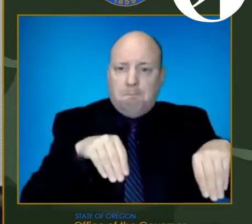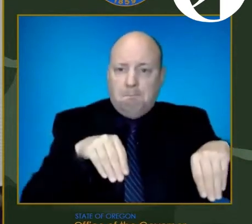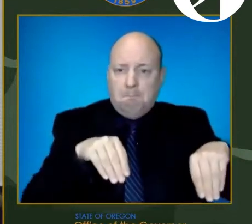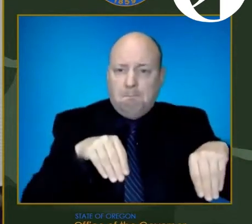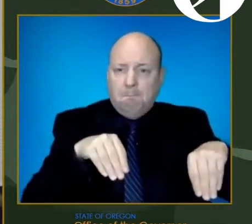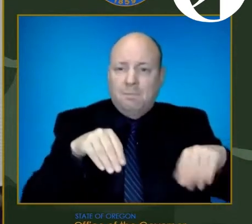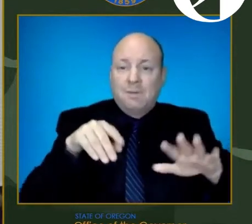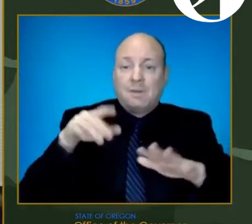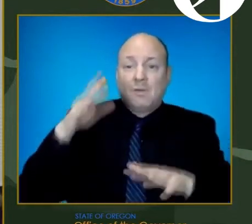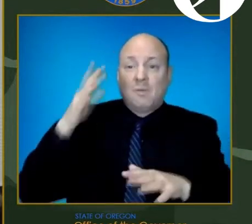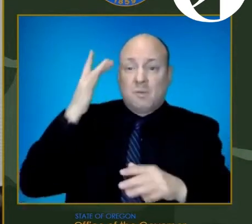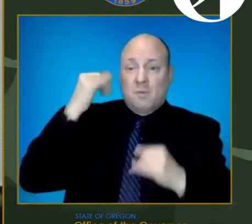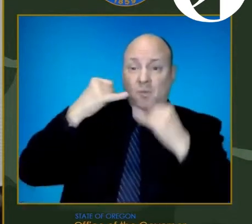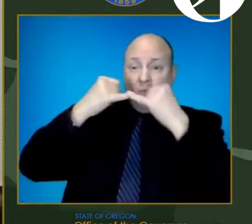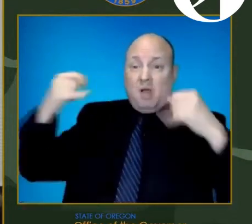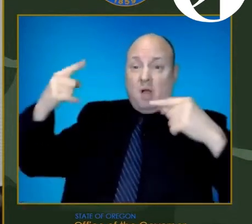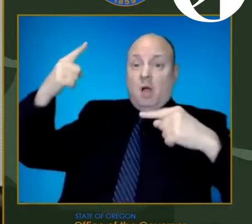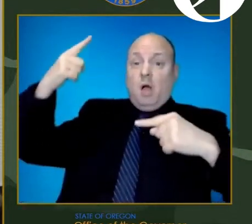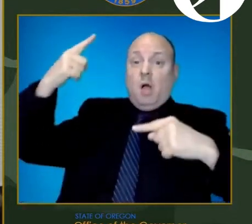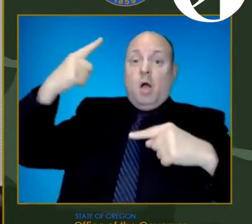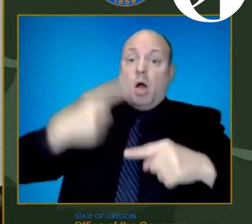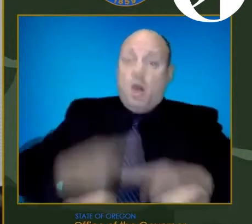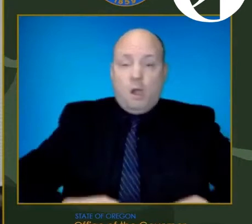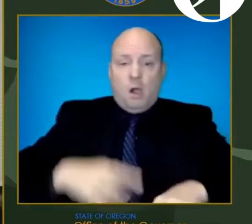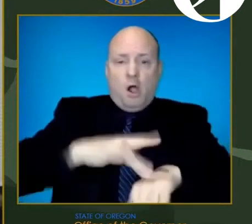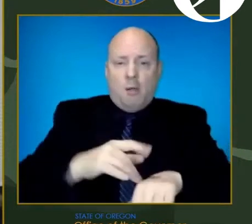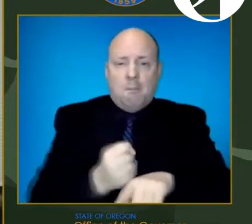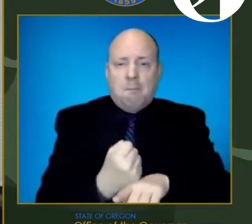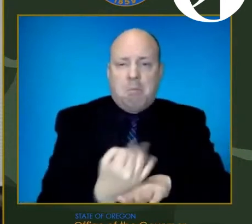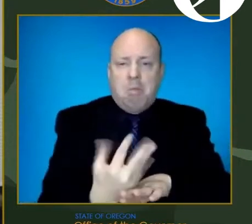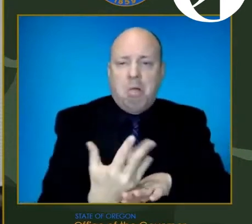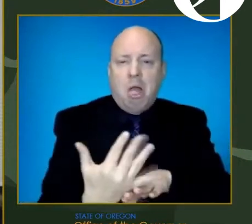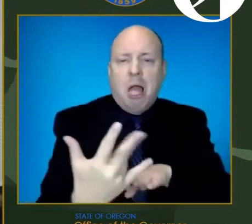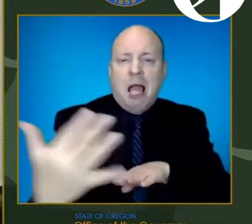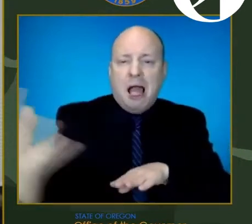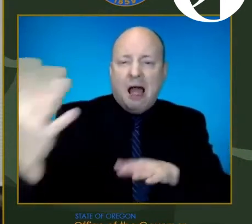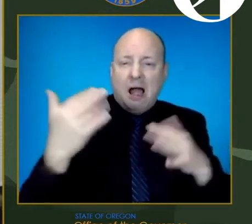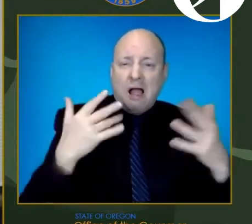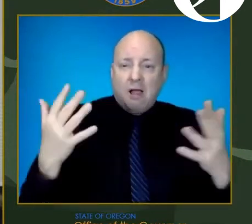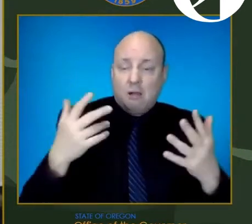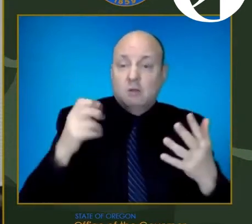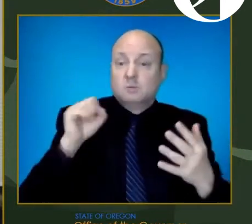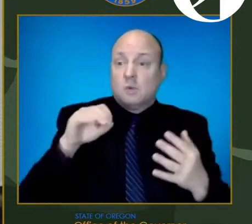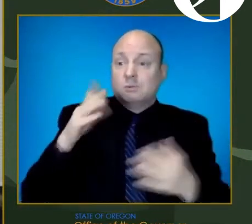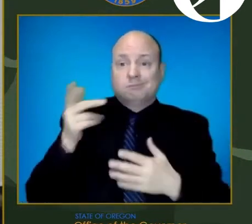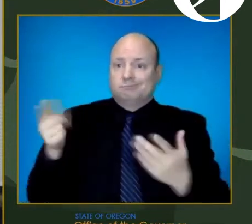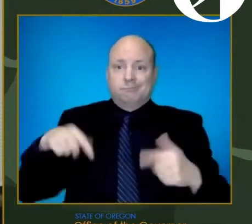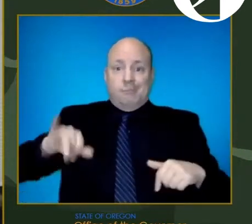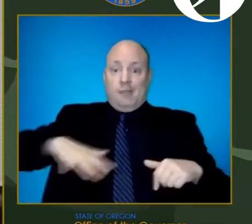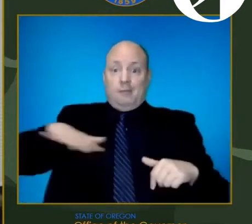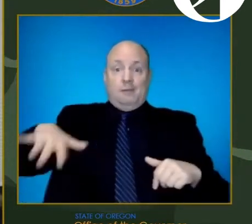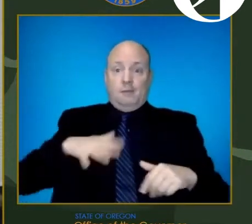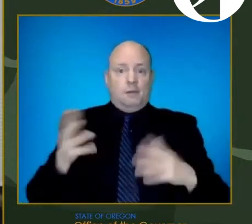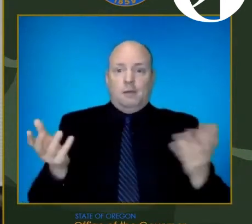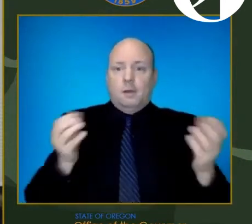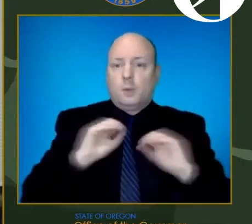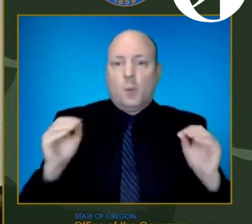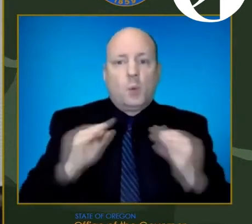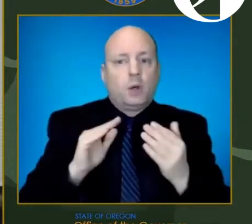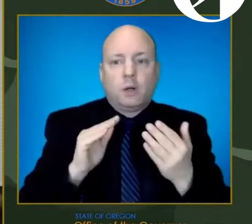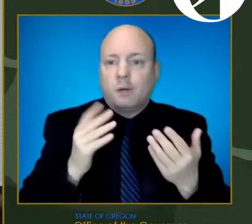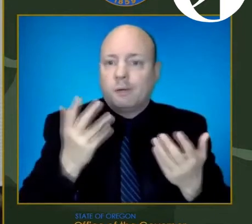had blown down, and so no one had power. And it wasn't too long after the power went